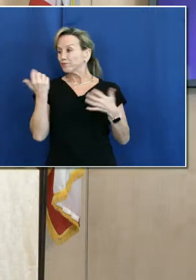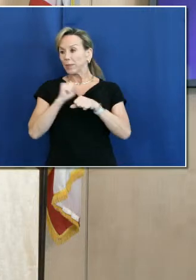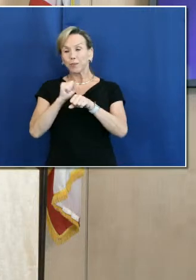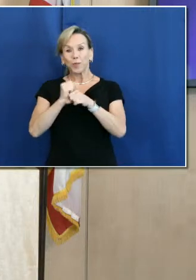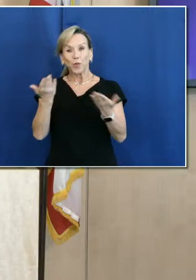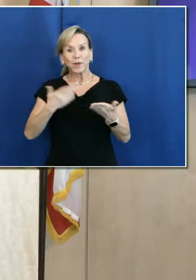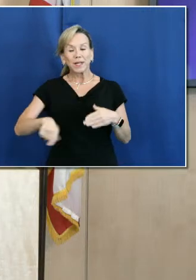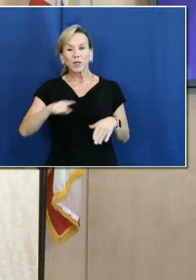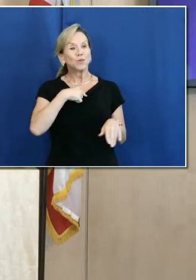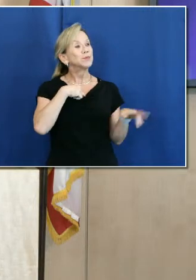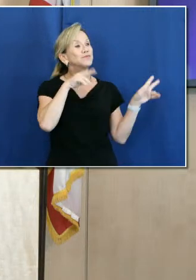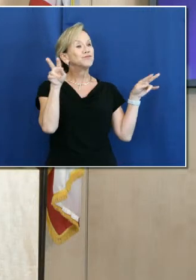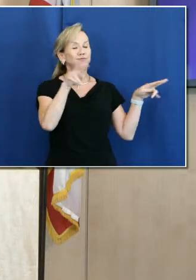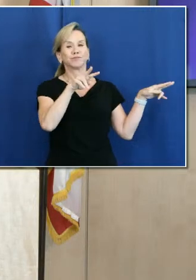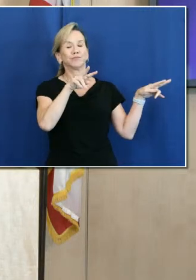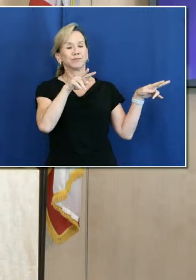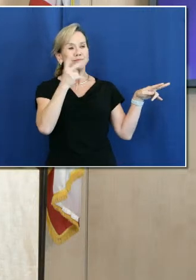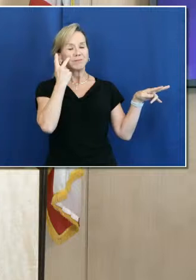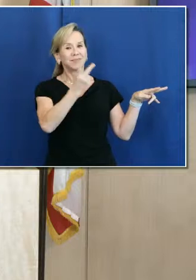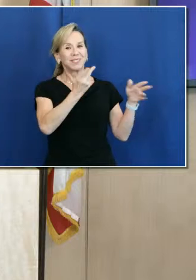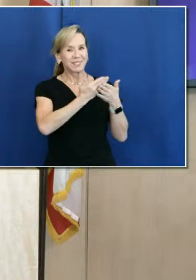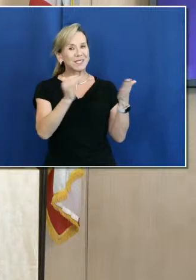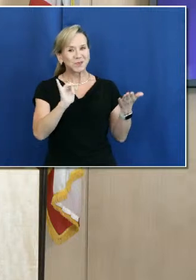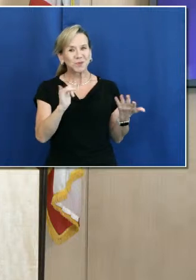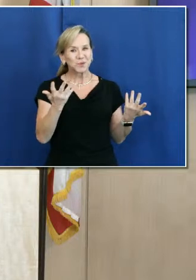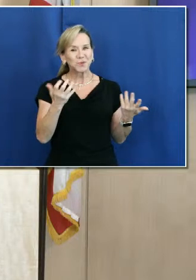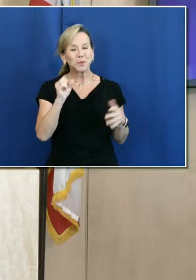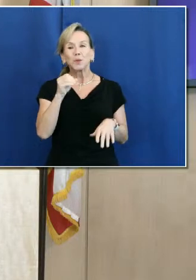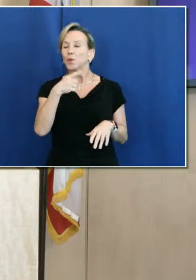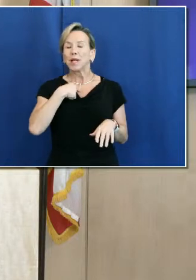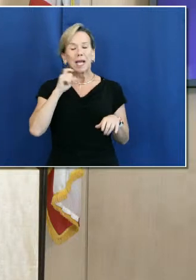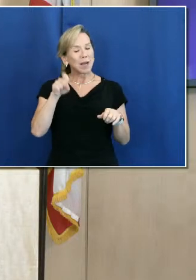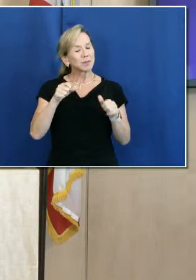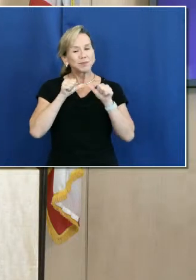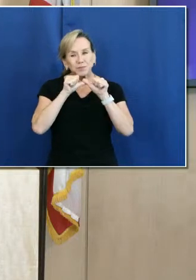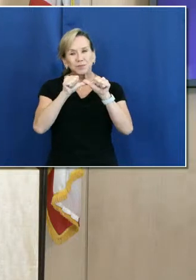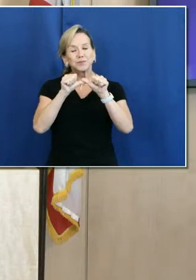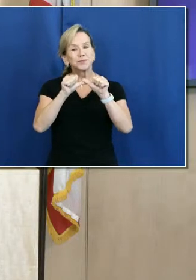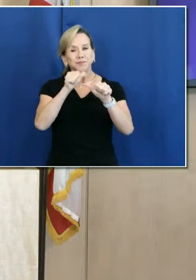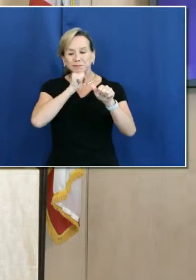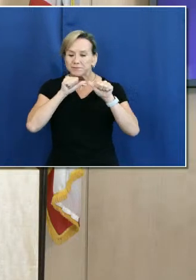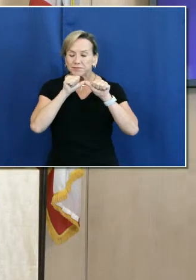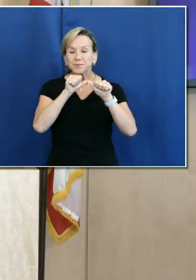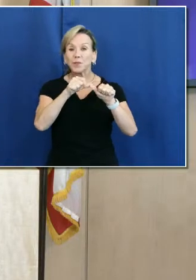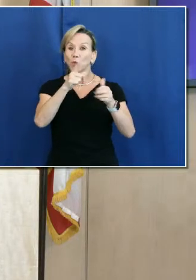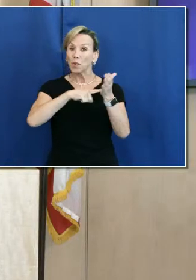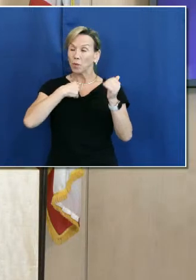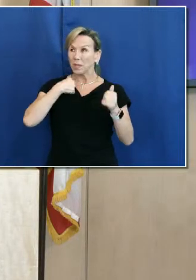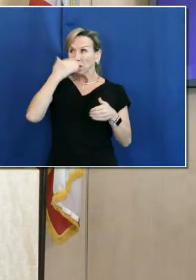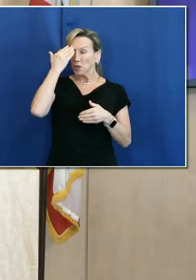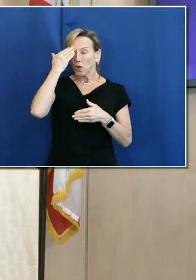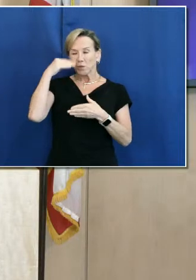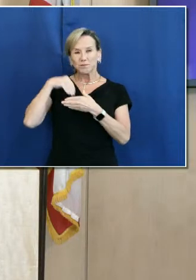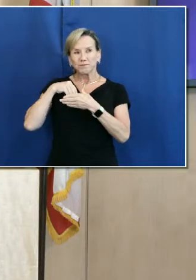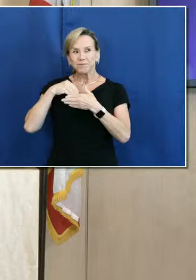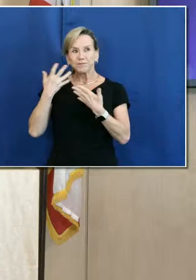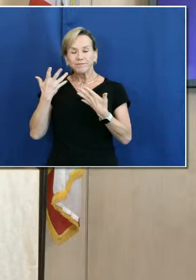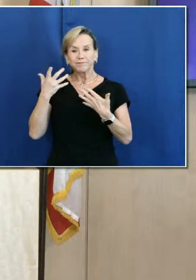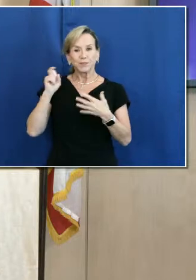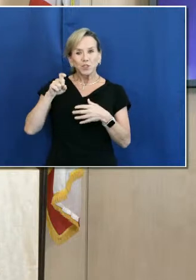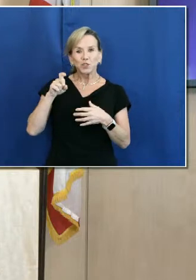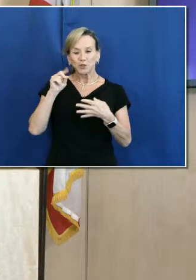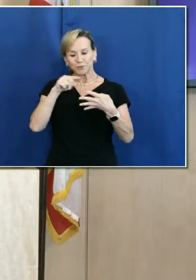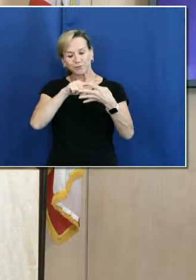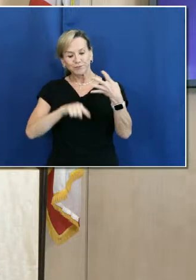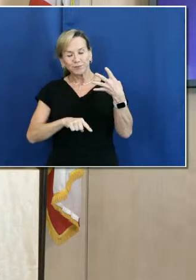employees. So we just have to continue to be vigilant and do what we know is right in terms of those top